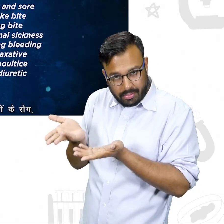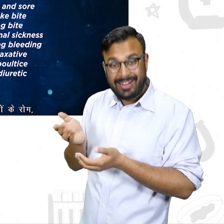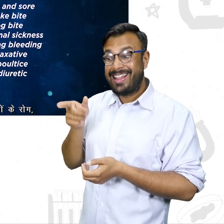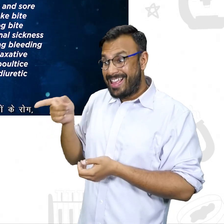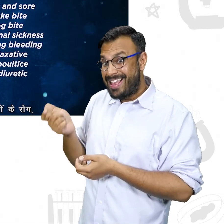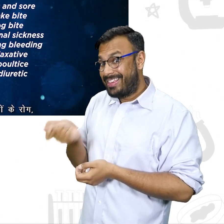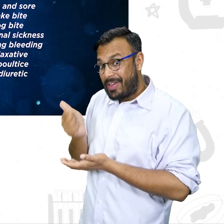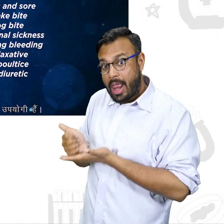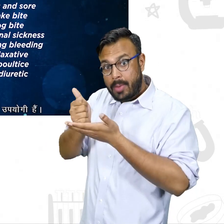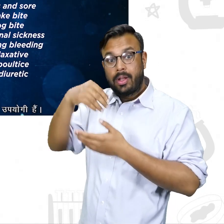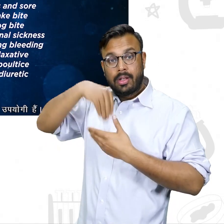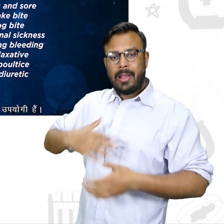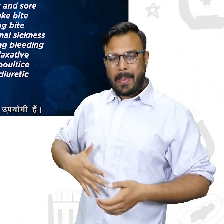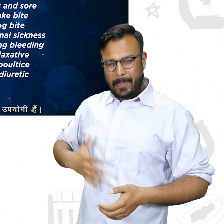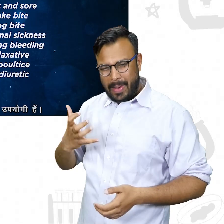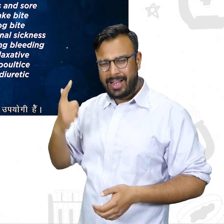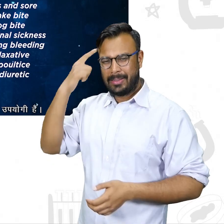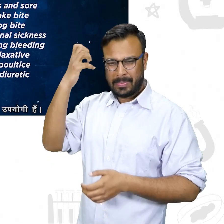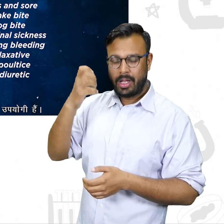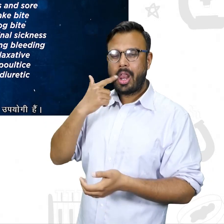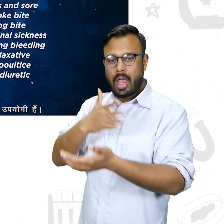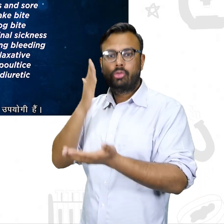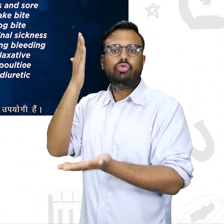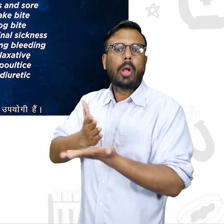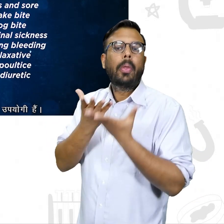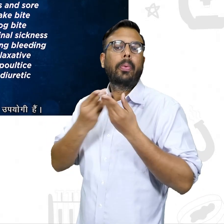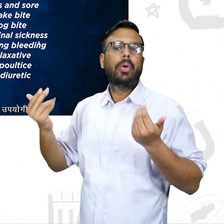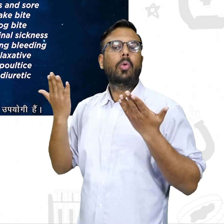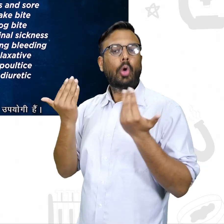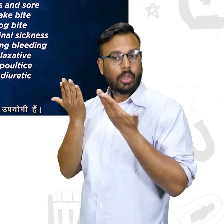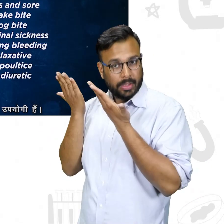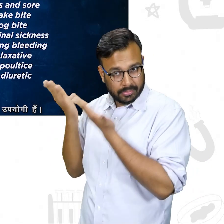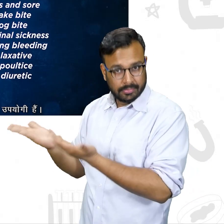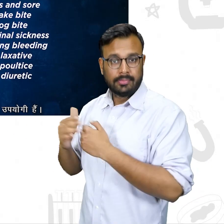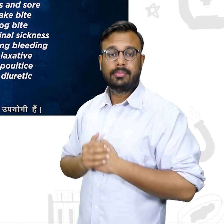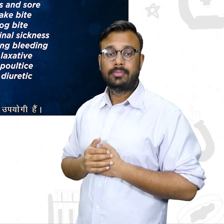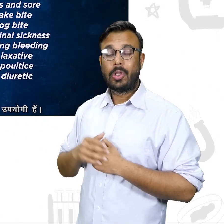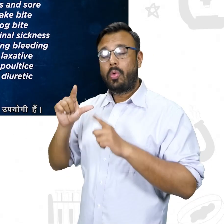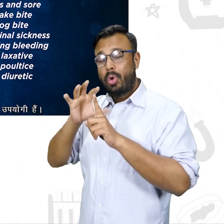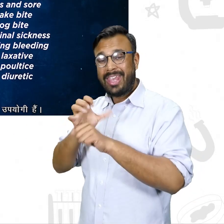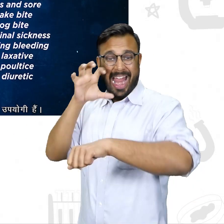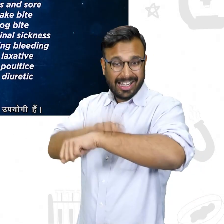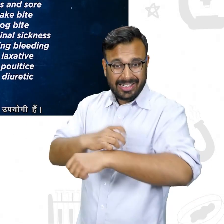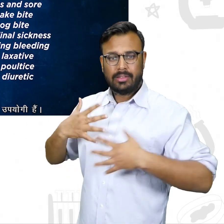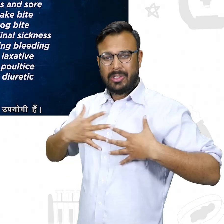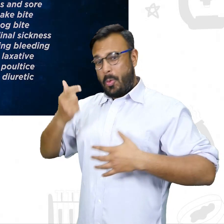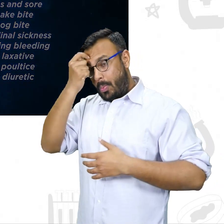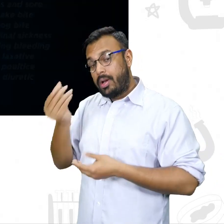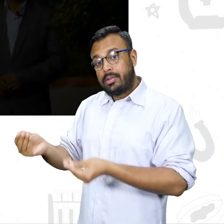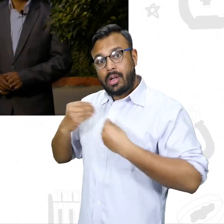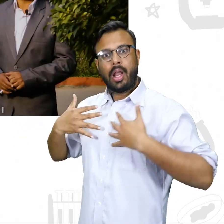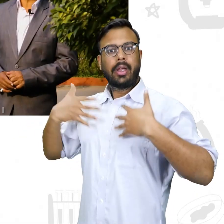helpful in relieving the stomachache, headache, for stopping the bleeding, dog bite and also for lung